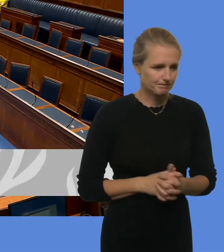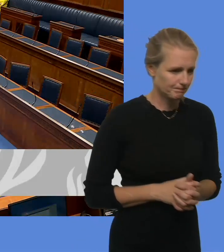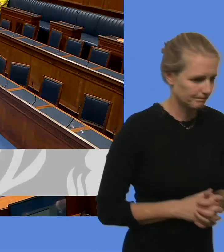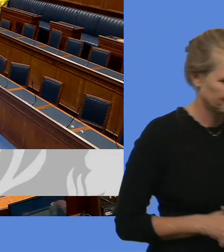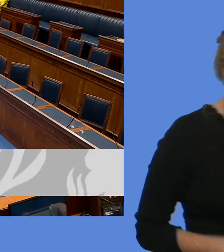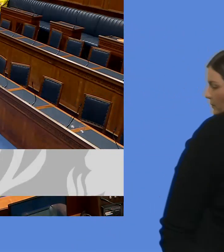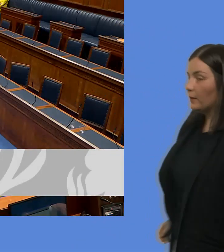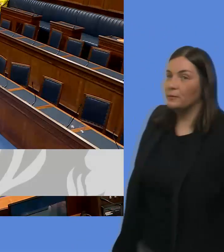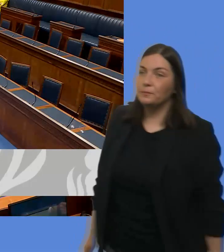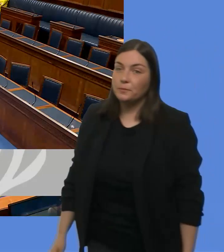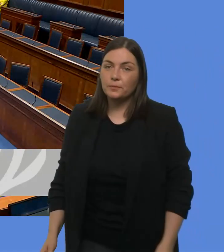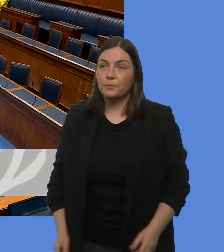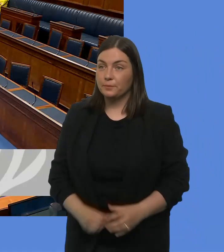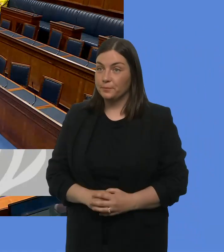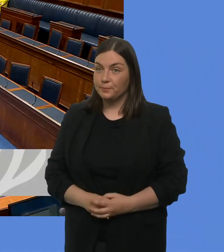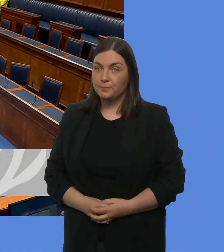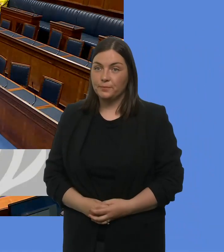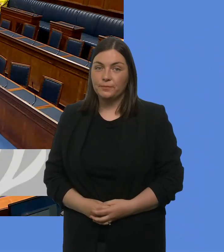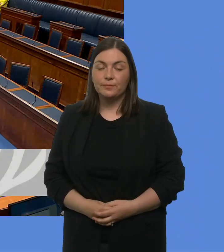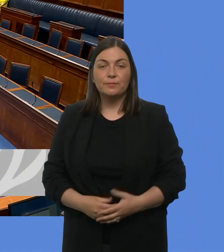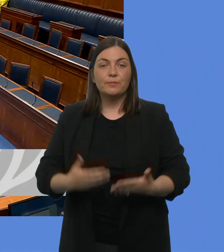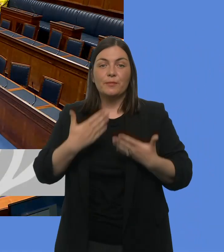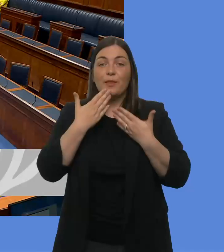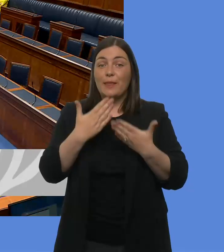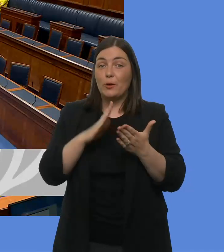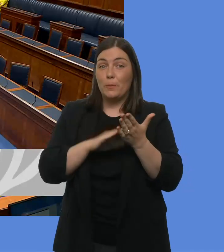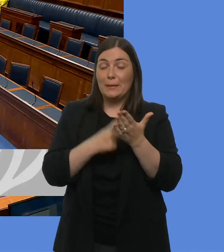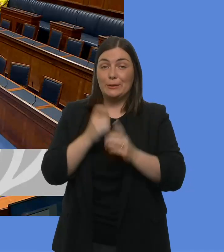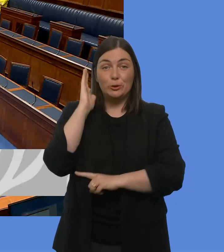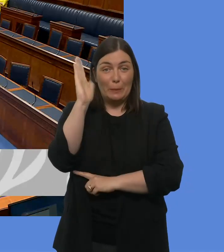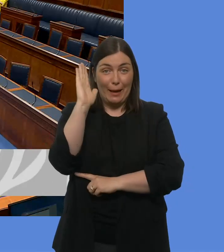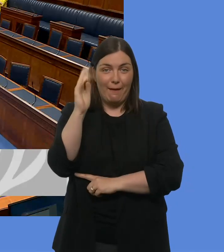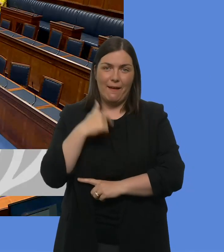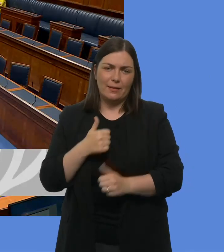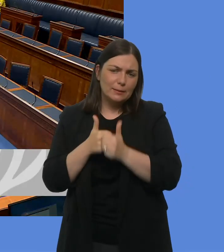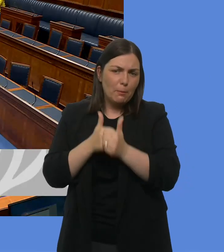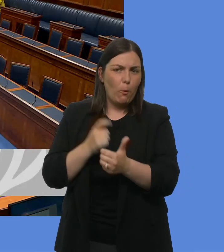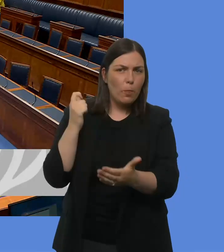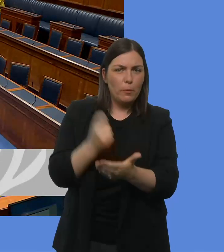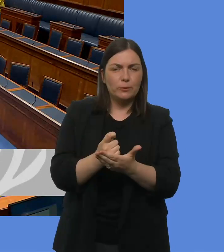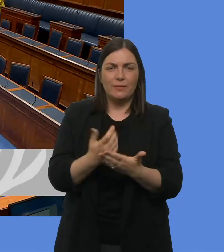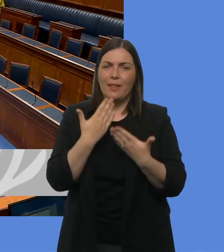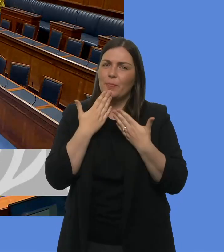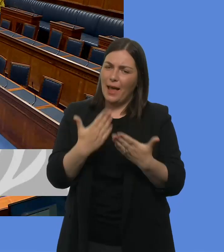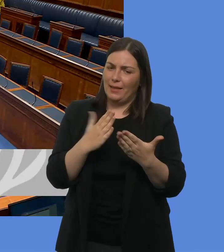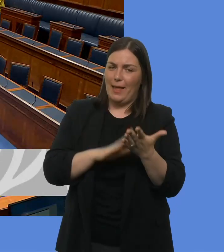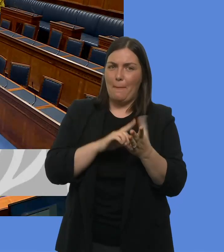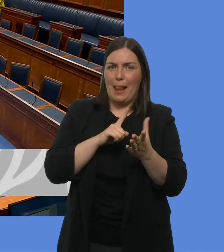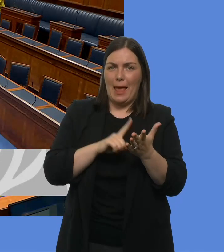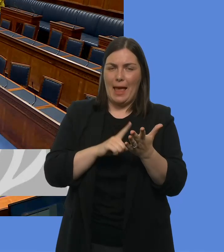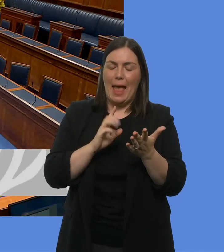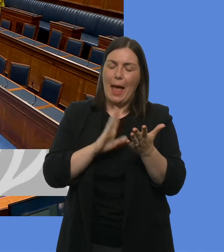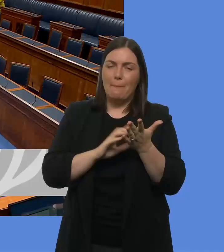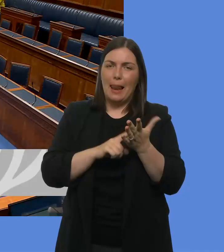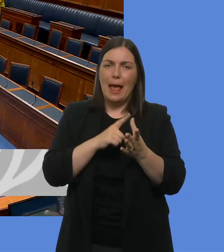Thank you, Mr Deputy Speaker, and I also rise to support the motion and to thank the member who brought it to the House today. I'd also like to put on